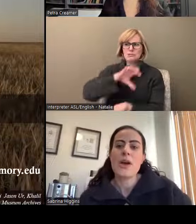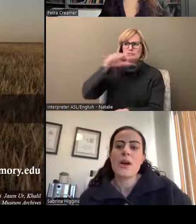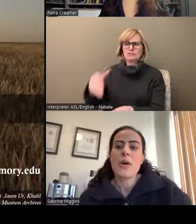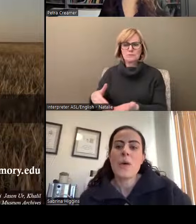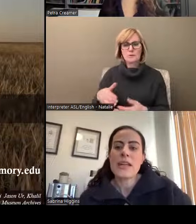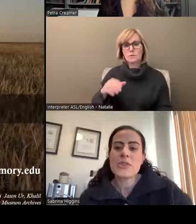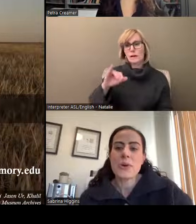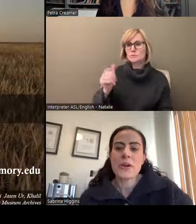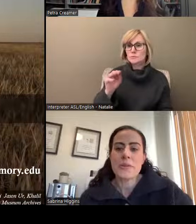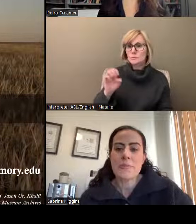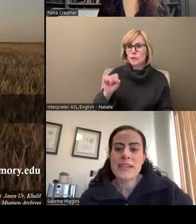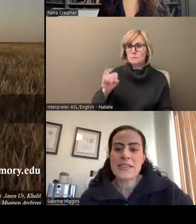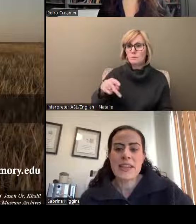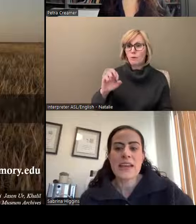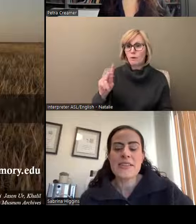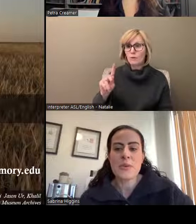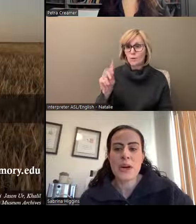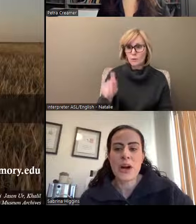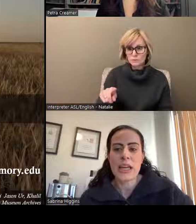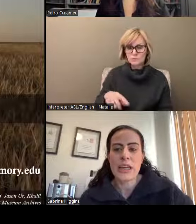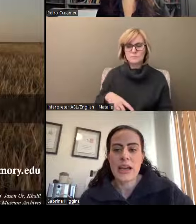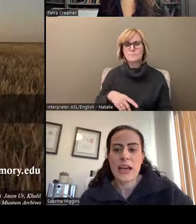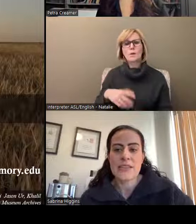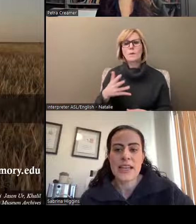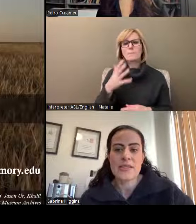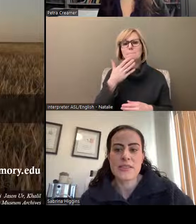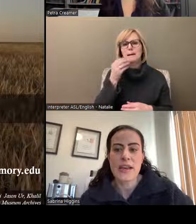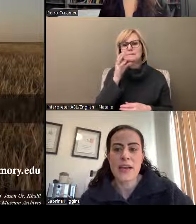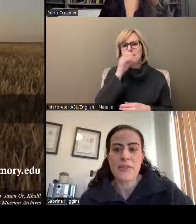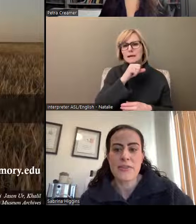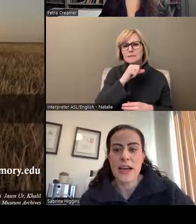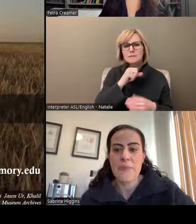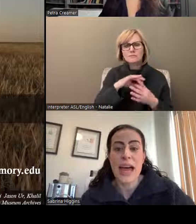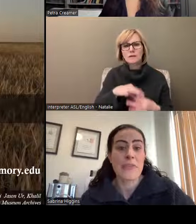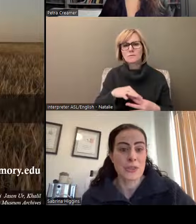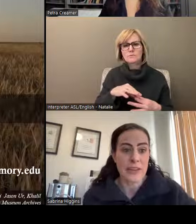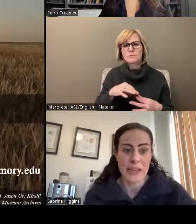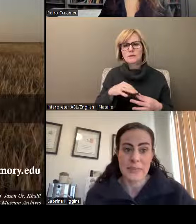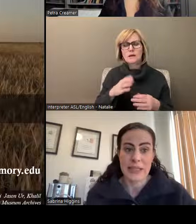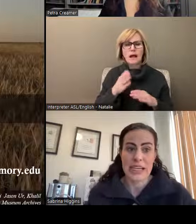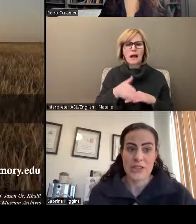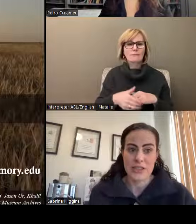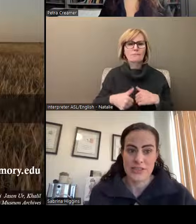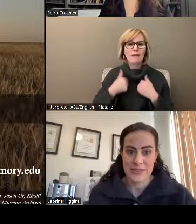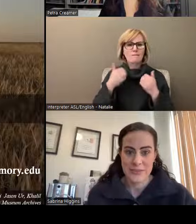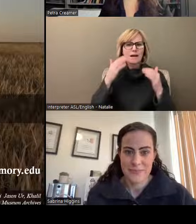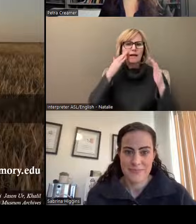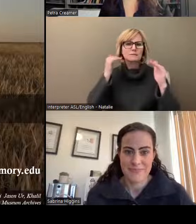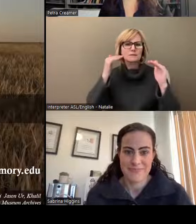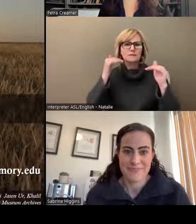Polk. What is your best guess regarding sense of afterlife